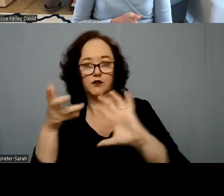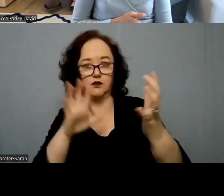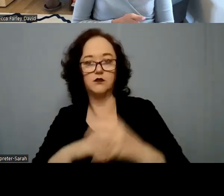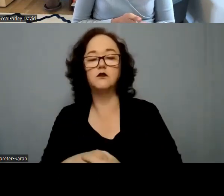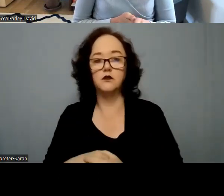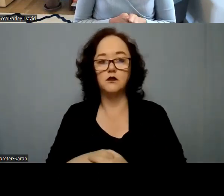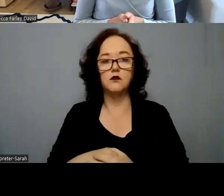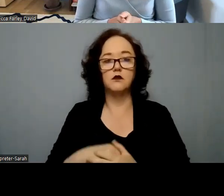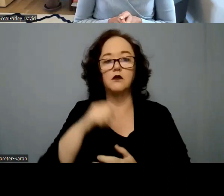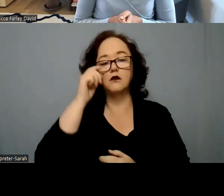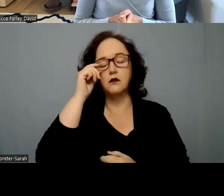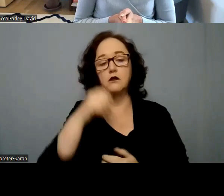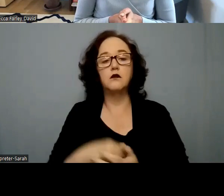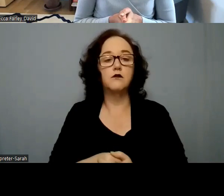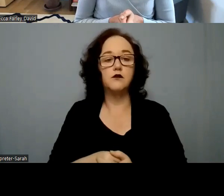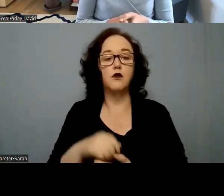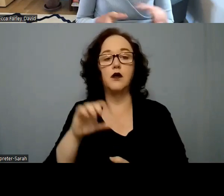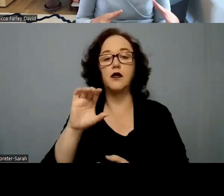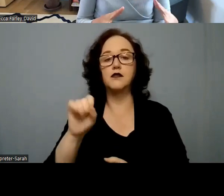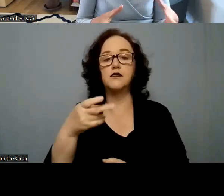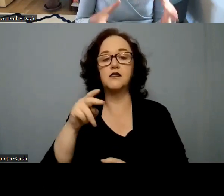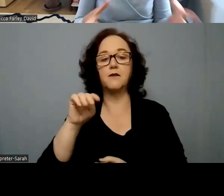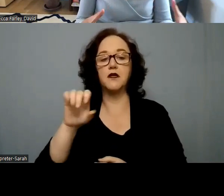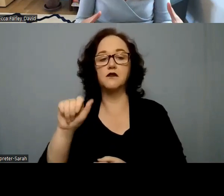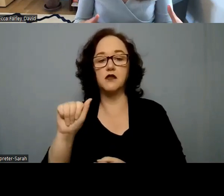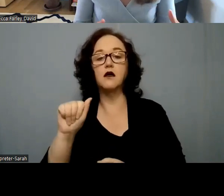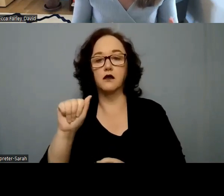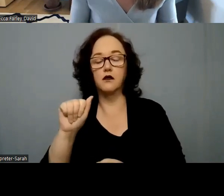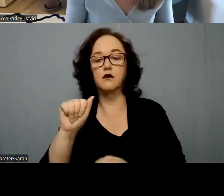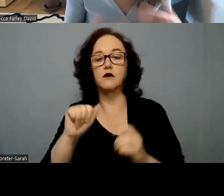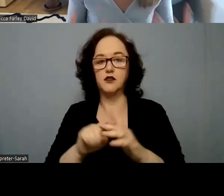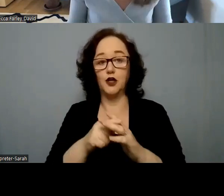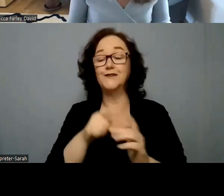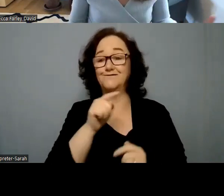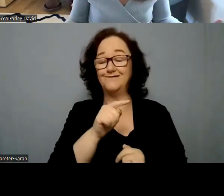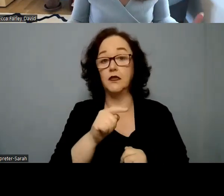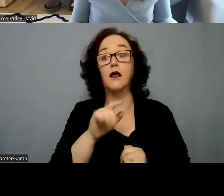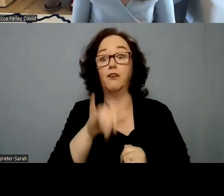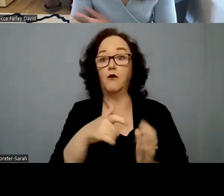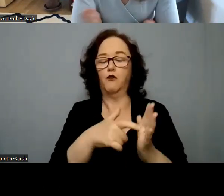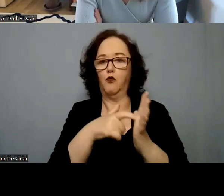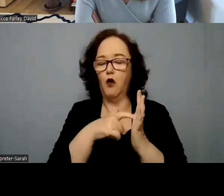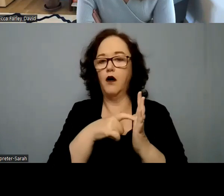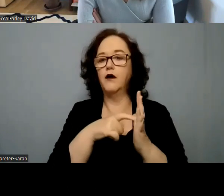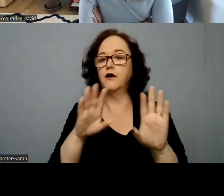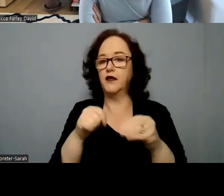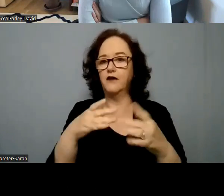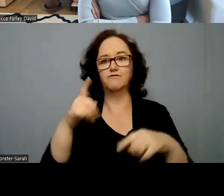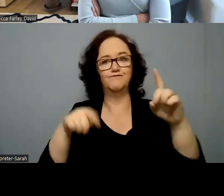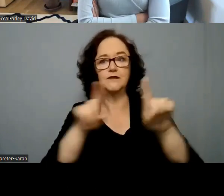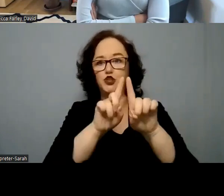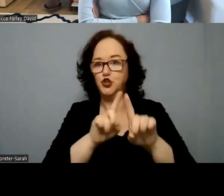been promulgated by SAMHSA require that CCBHCs conduct a variety of activities and provide